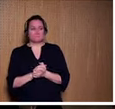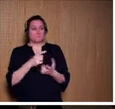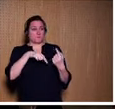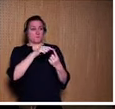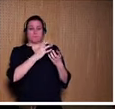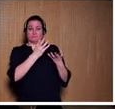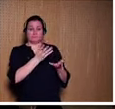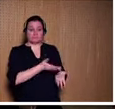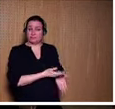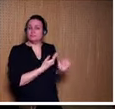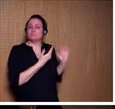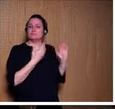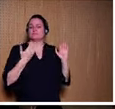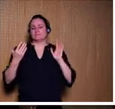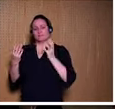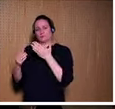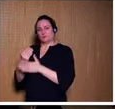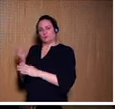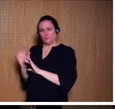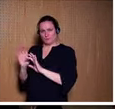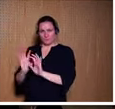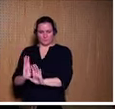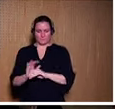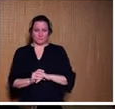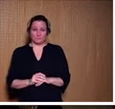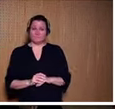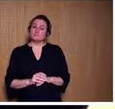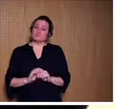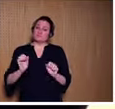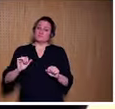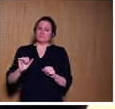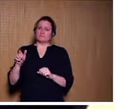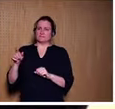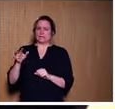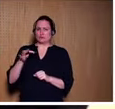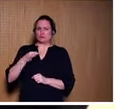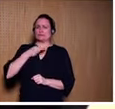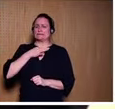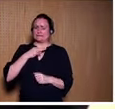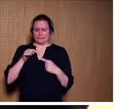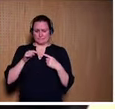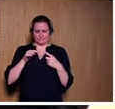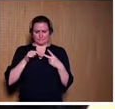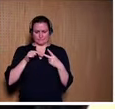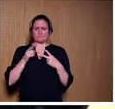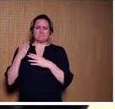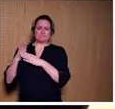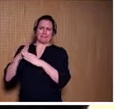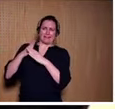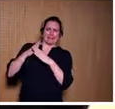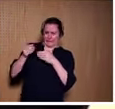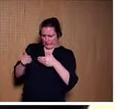stage. We talked about risks, red lines. Now we need to talk